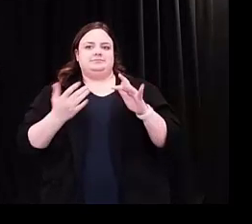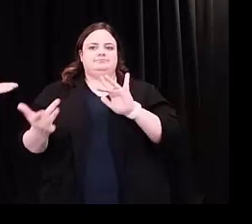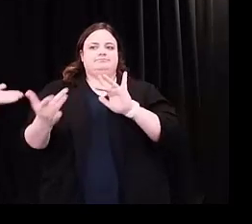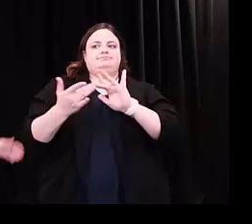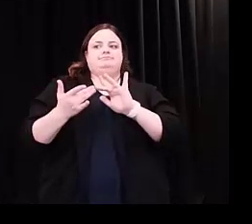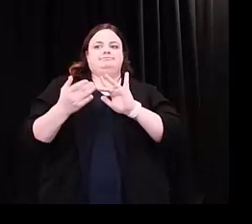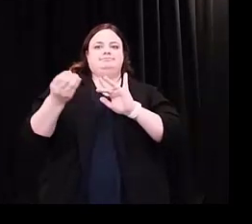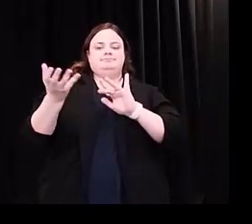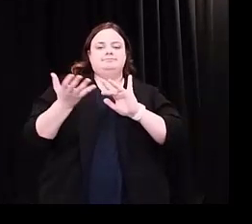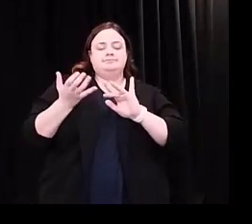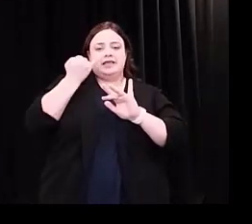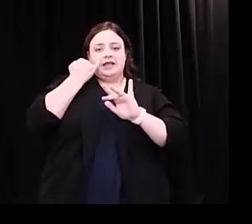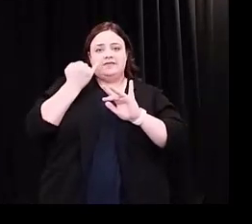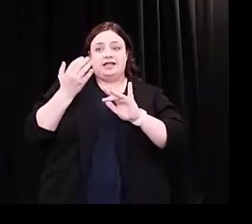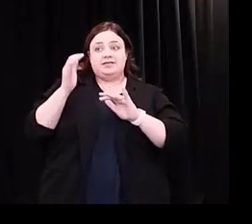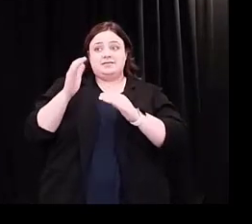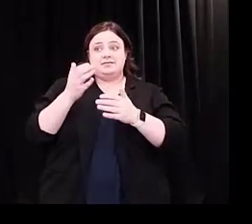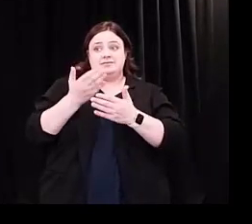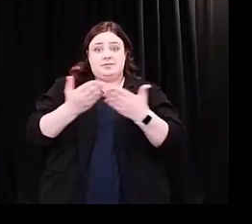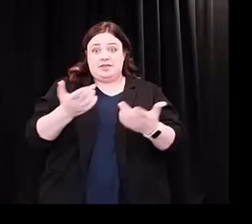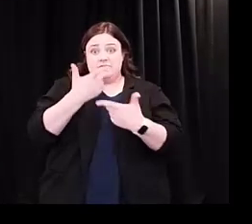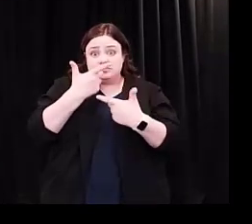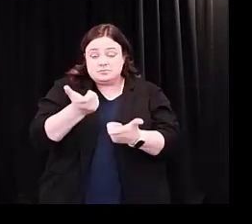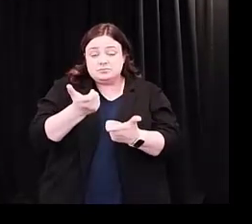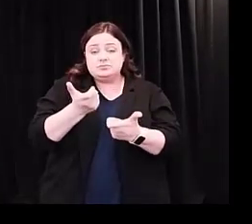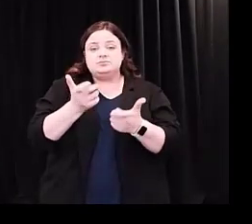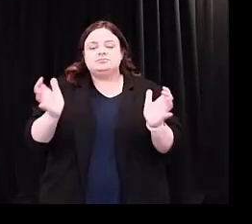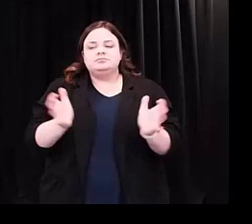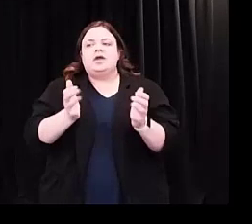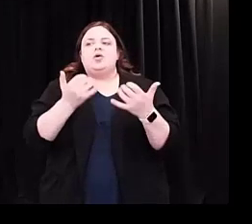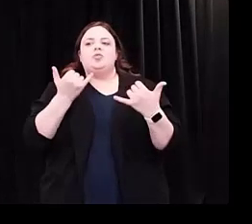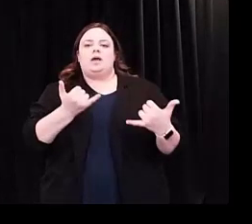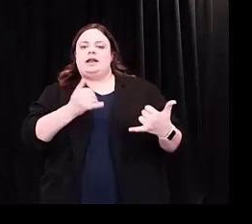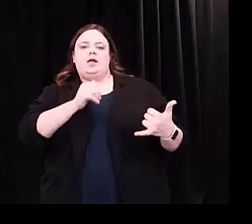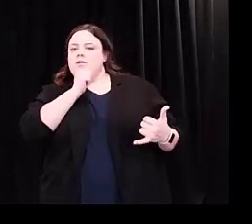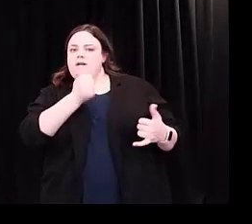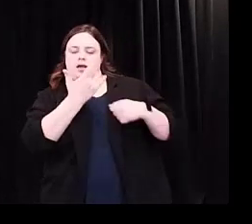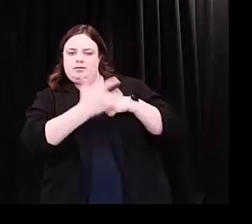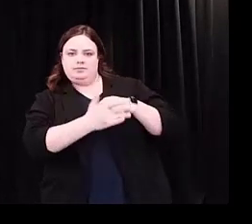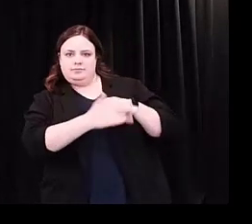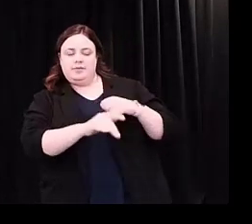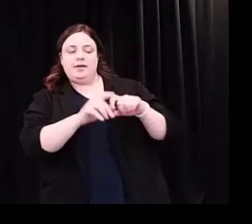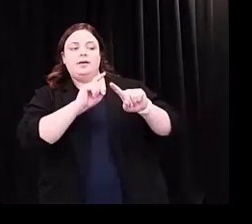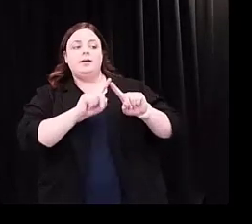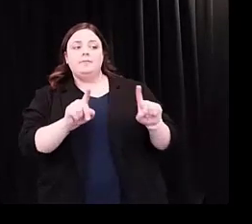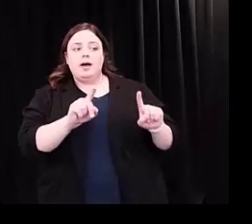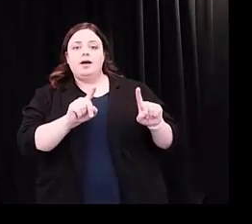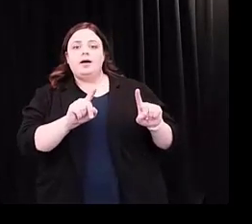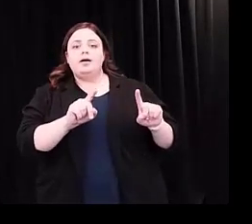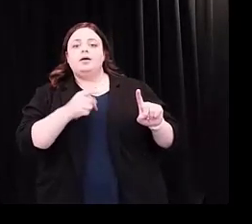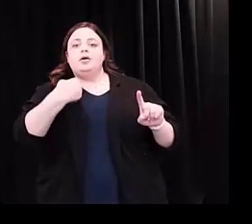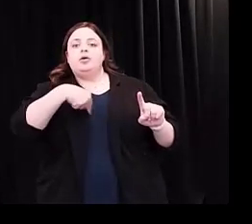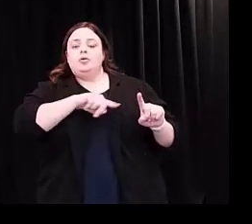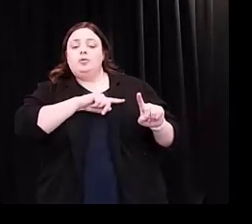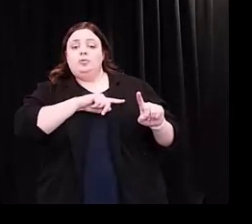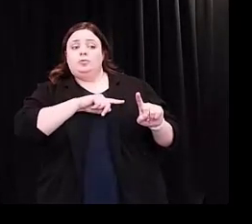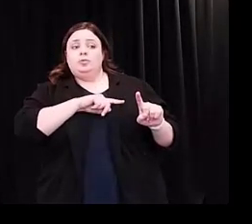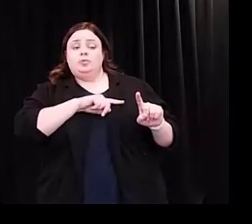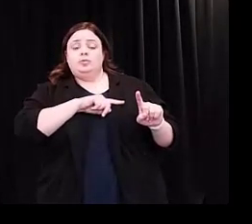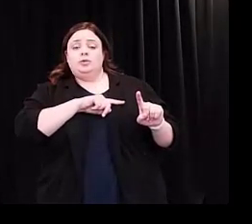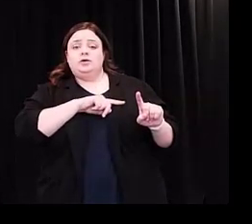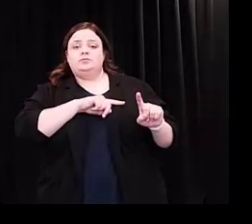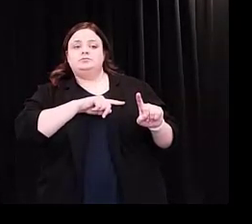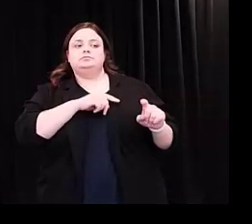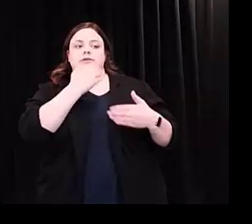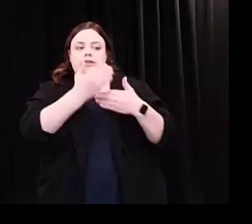me if that's something you'd like to pursue. At this time, they're not, but we are very much in